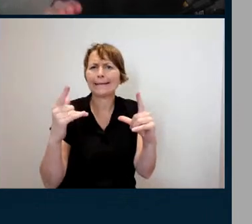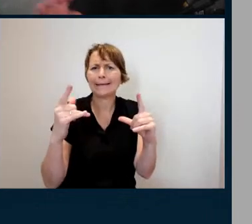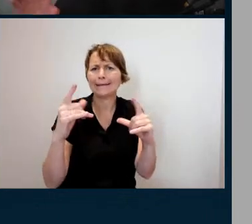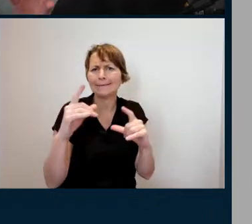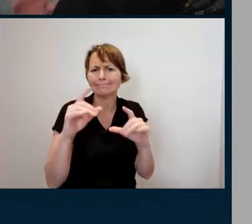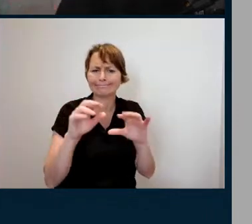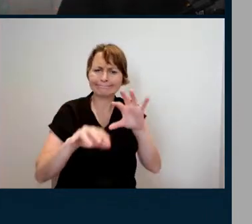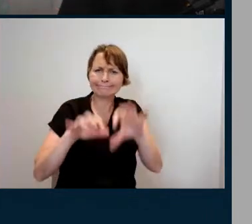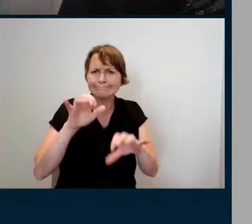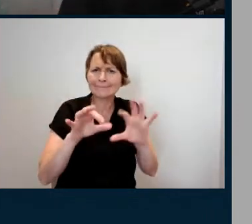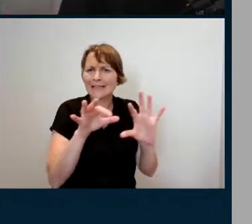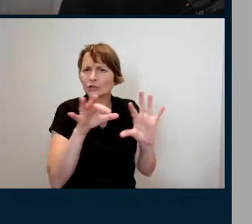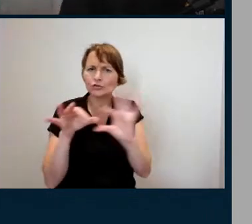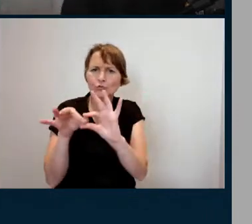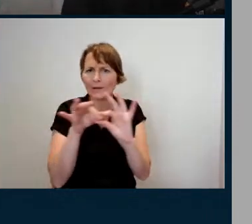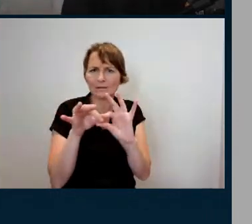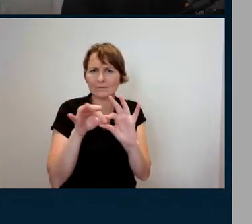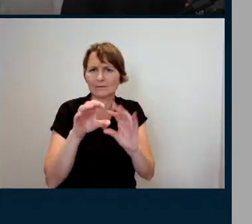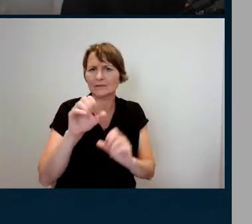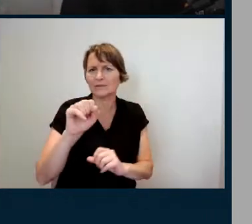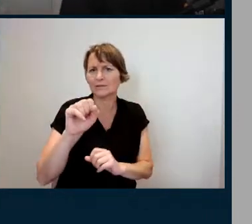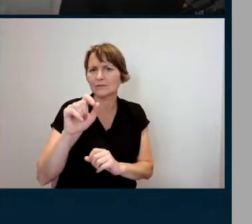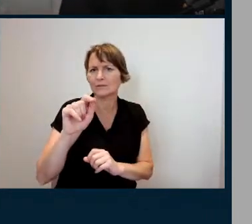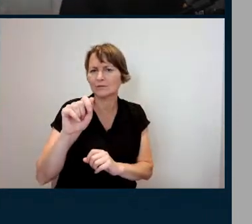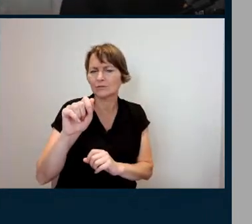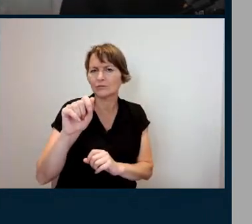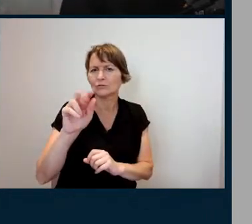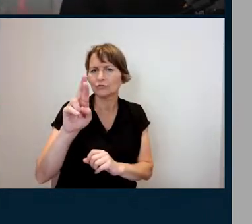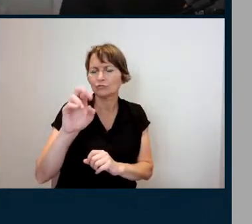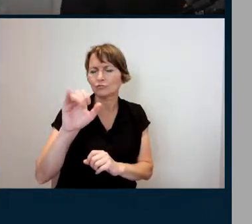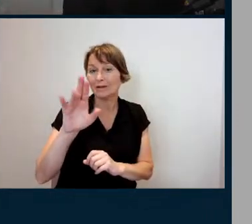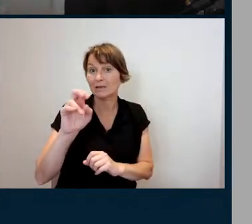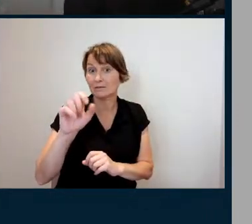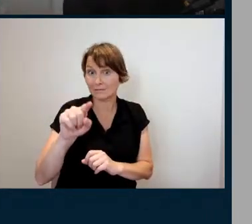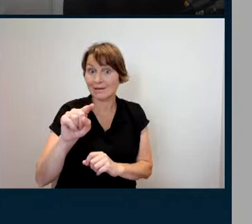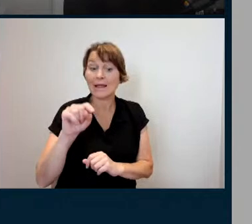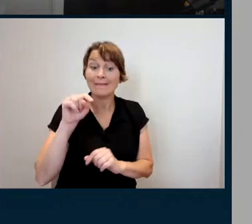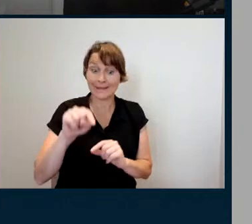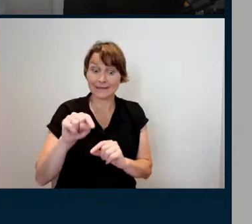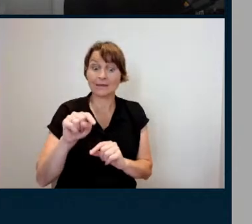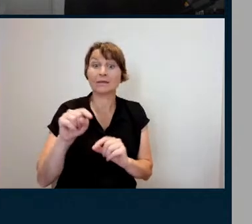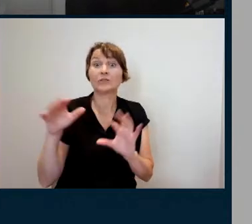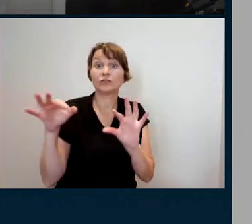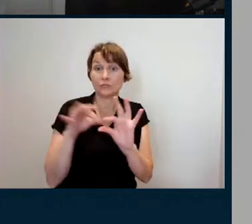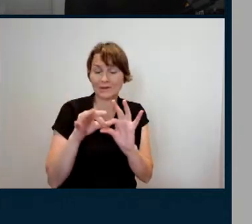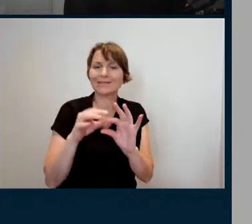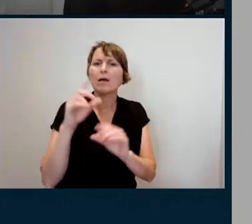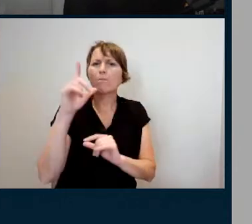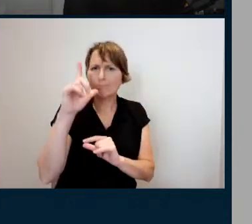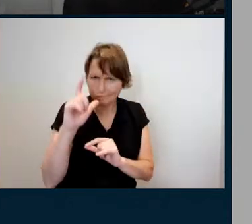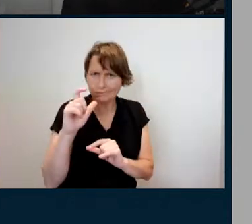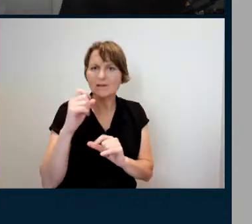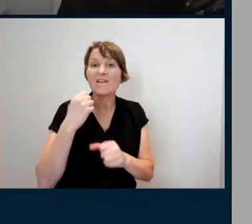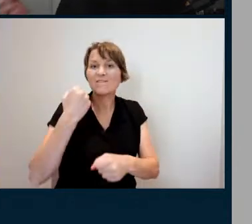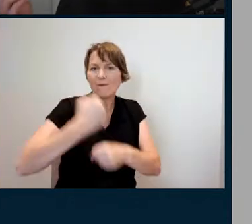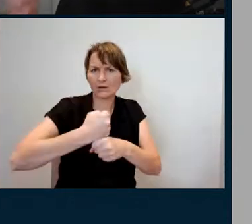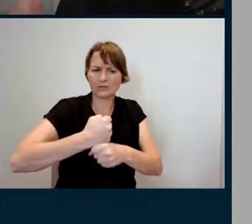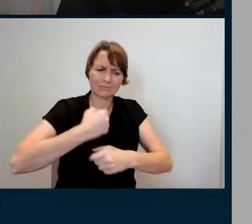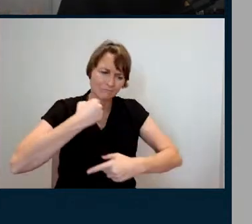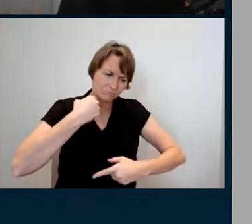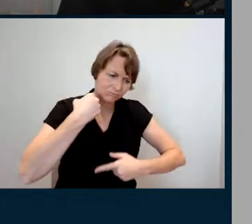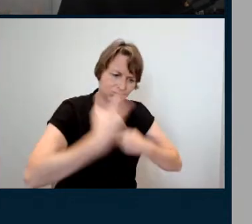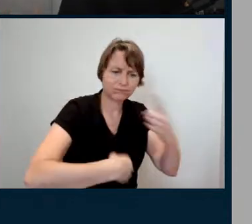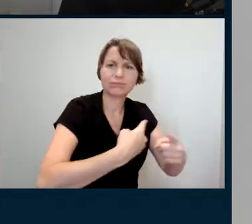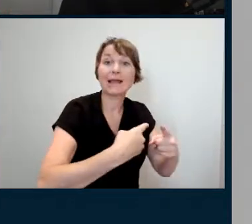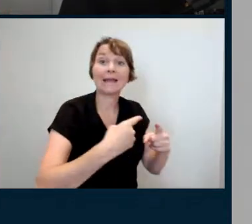And that string can be used to trigger a function, and the function can do something with that string.